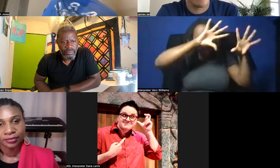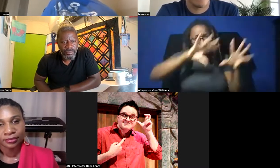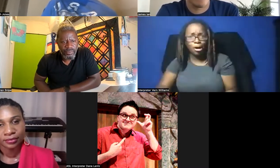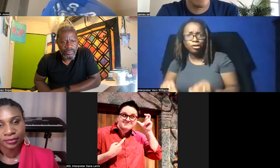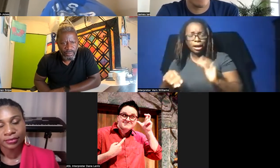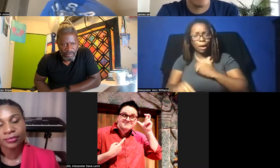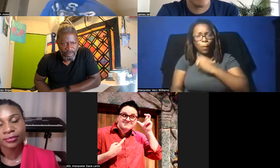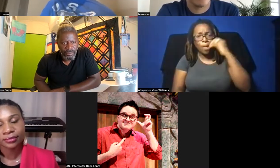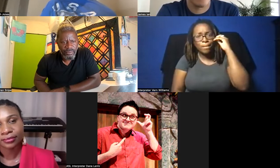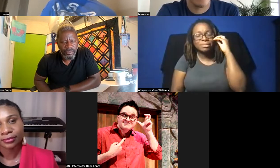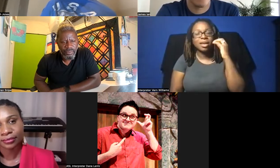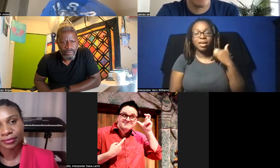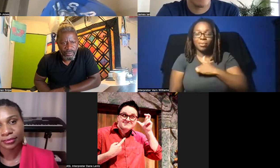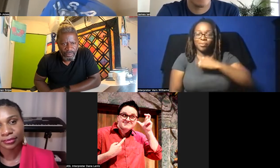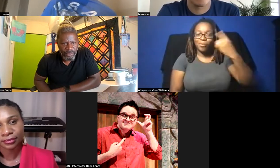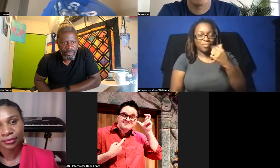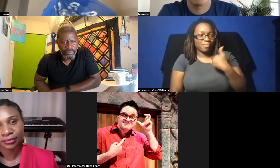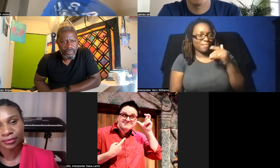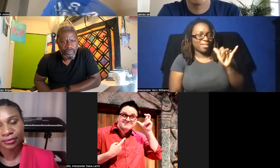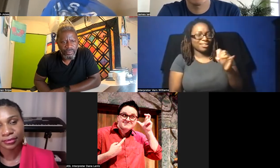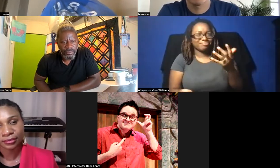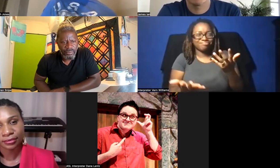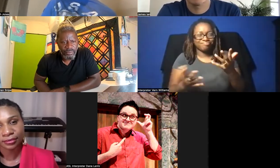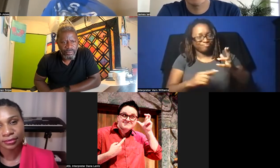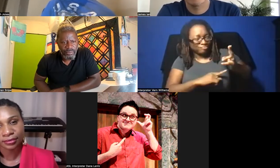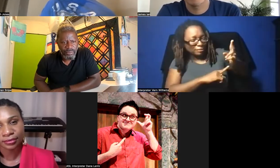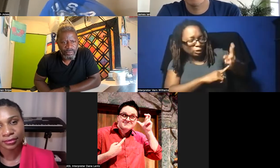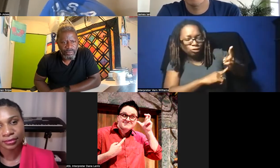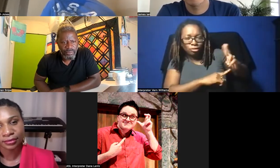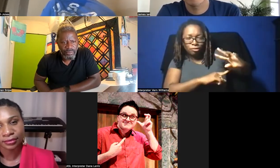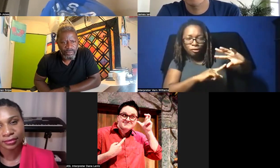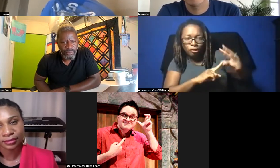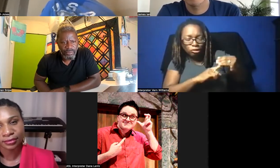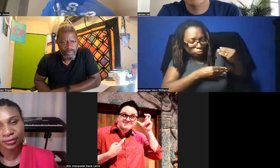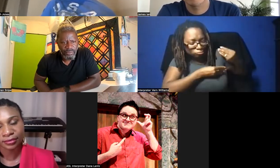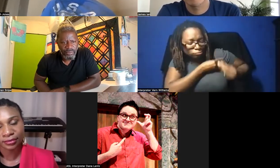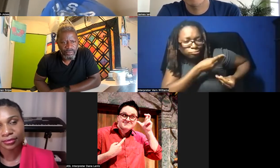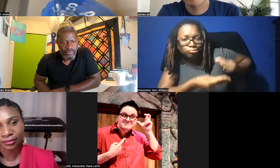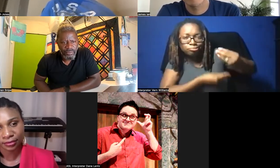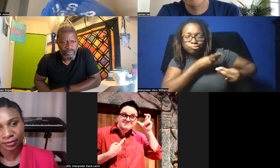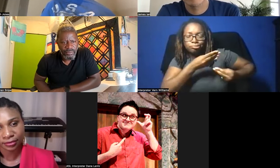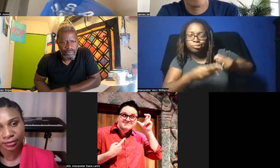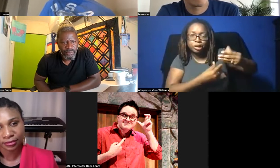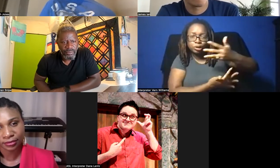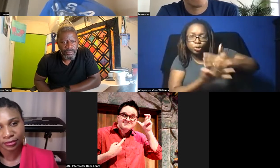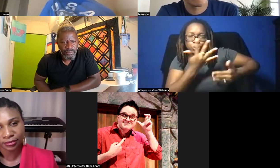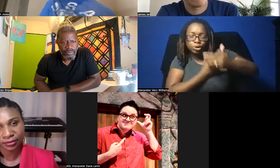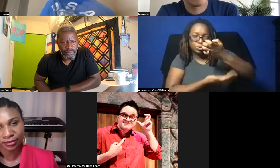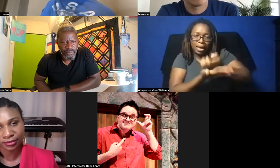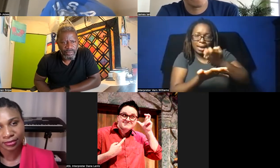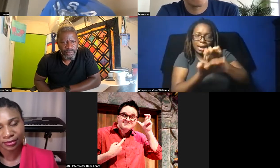always had that, the historical, the cultural, socioeconomic lens to our music,